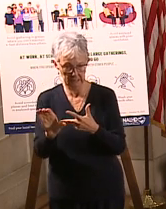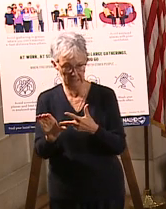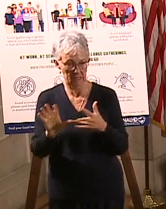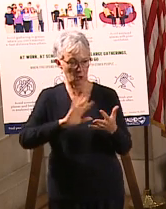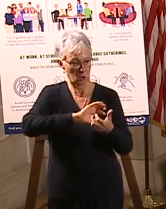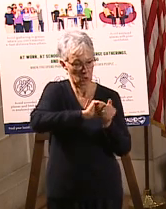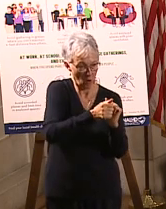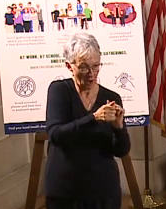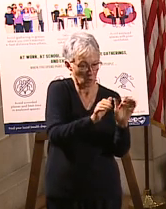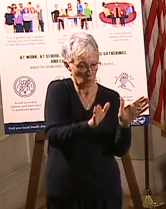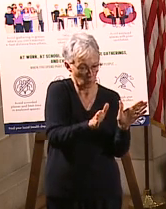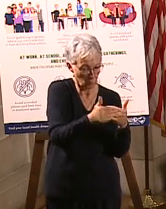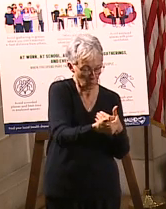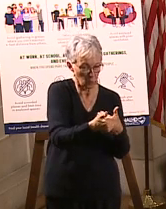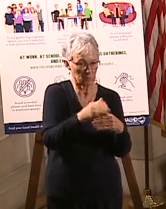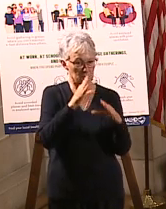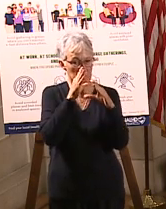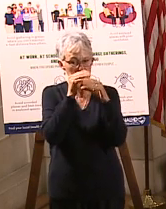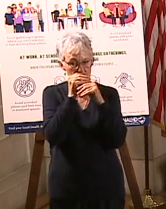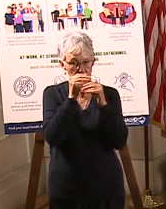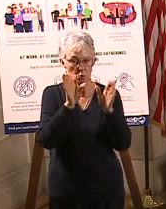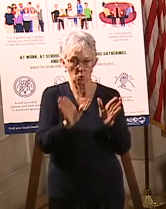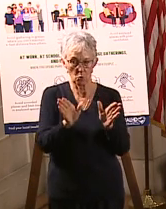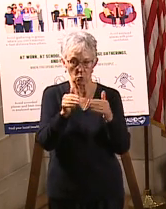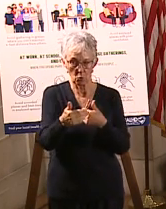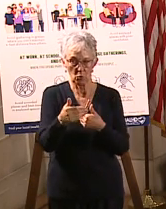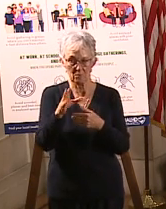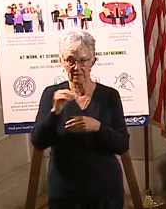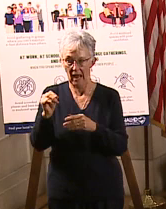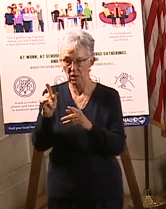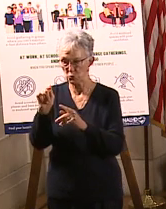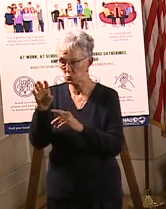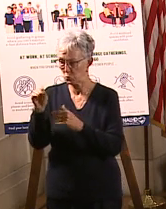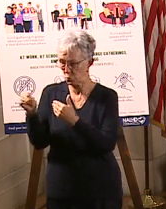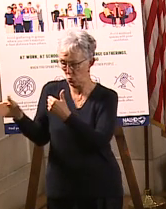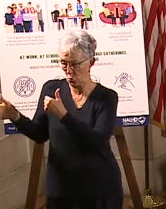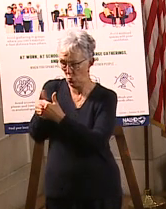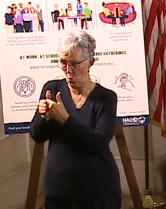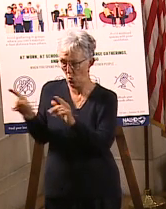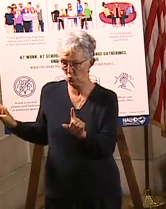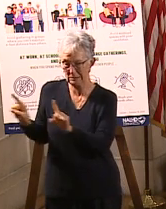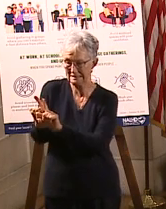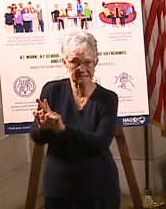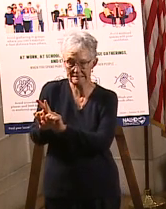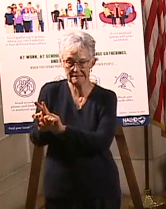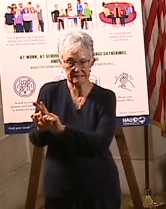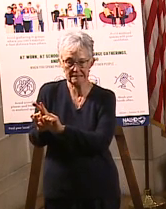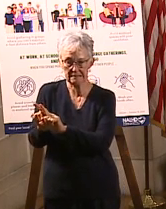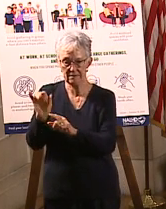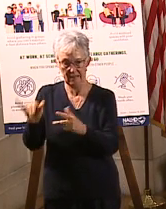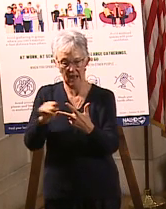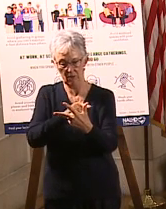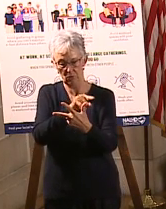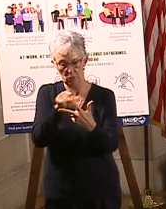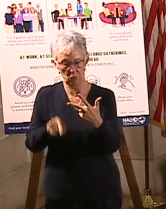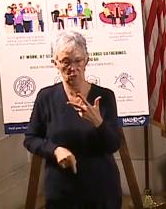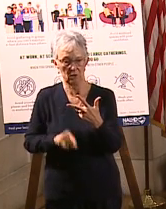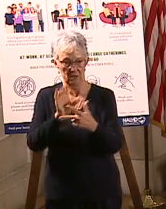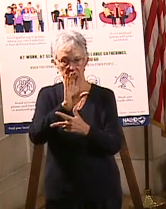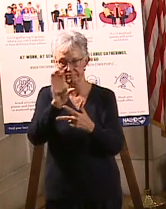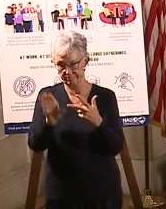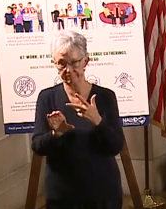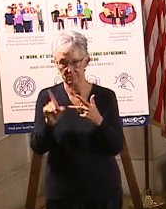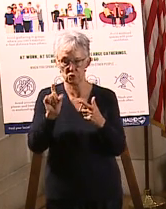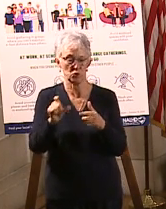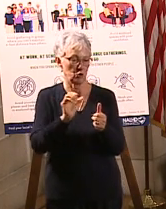be inside more with poor ventilation, so closed spaces, confined spaces, crowded places, all